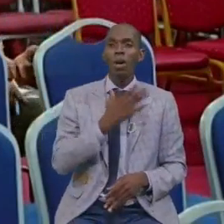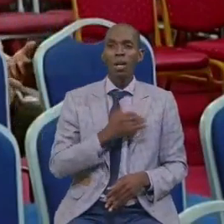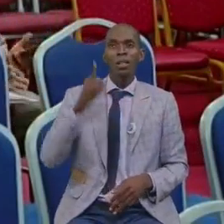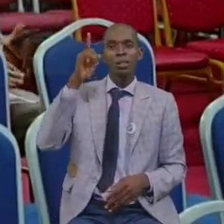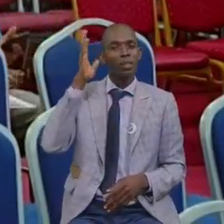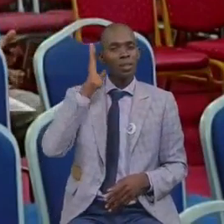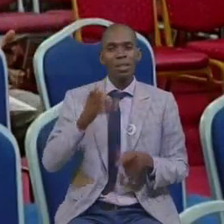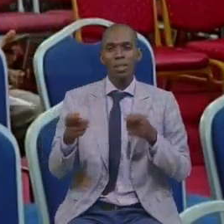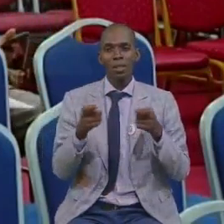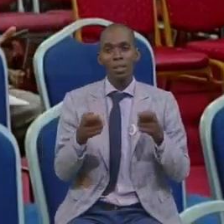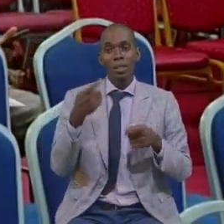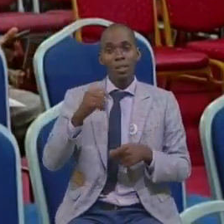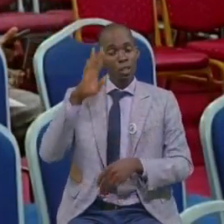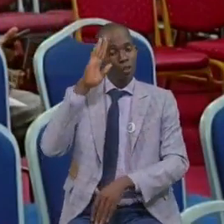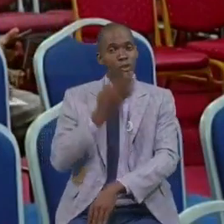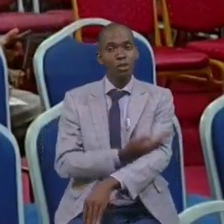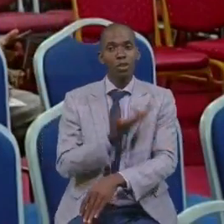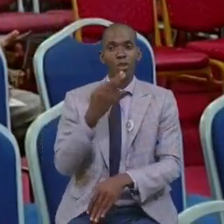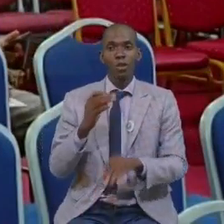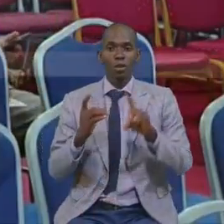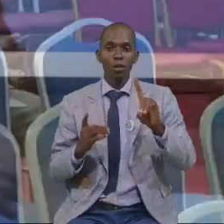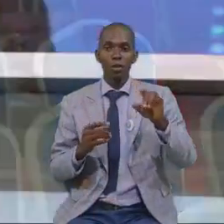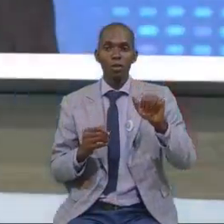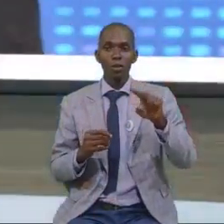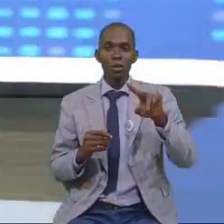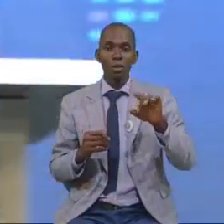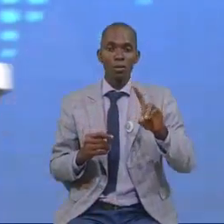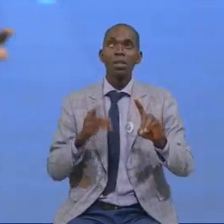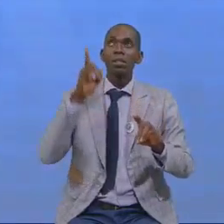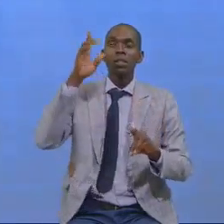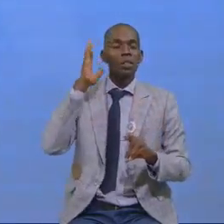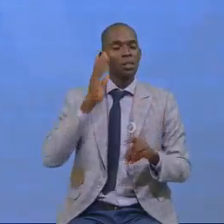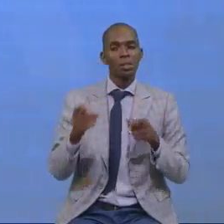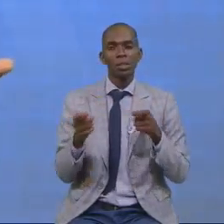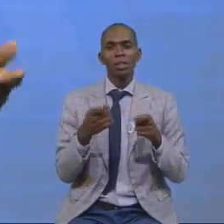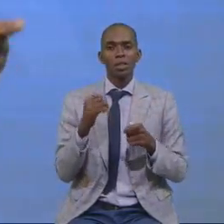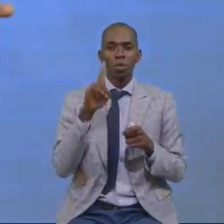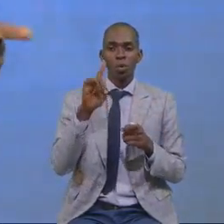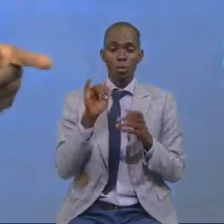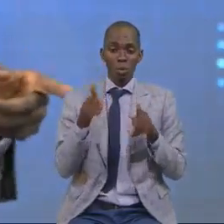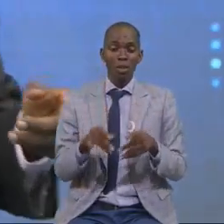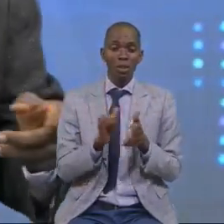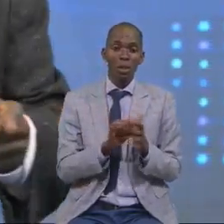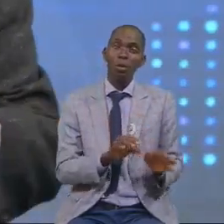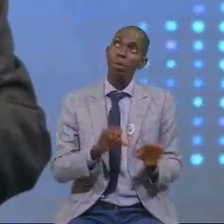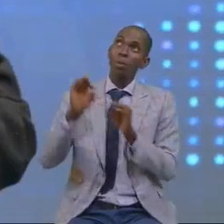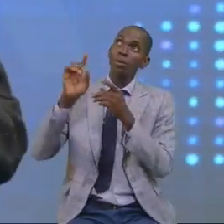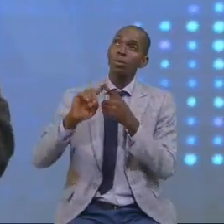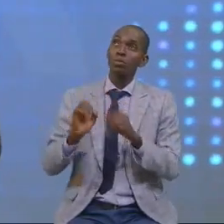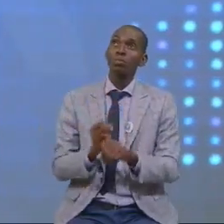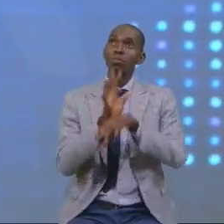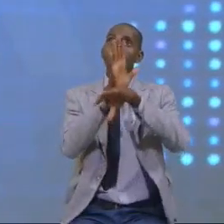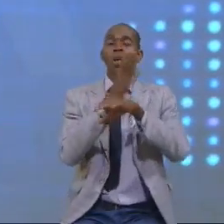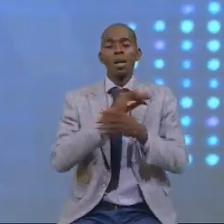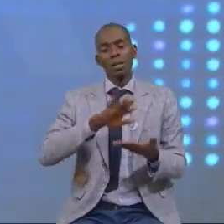The Son of David, and he shall reign. The one that went to the cross and he died for us, he